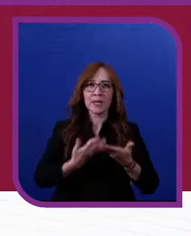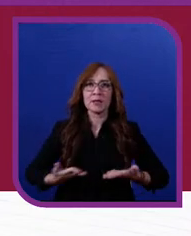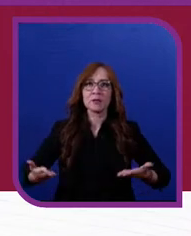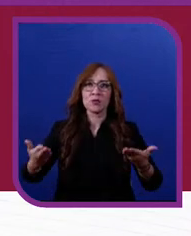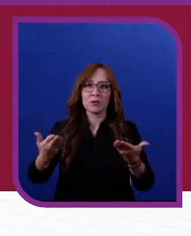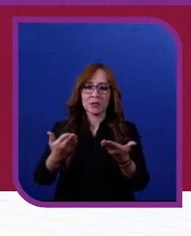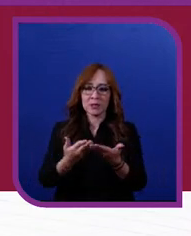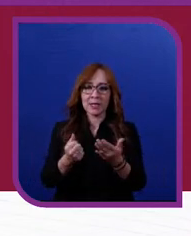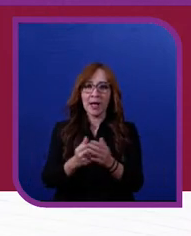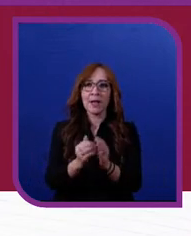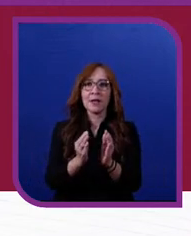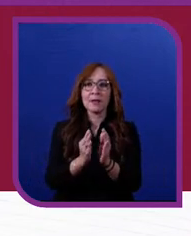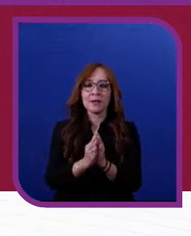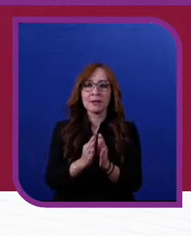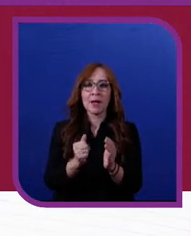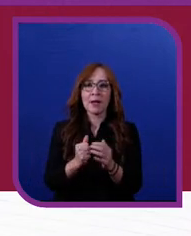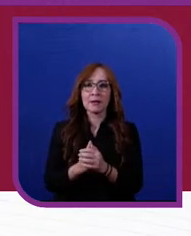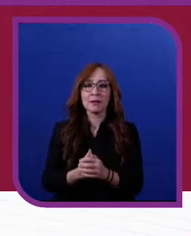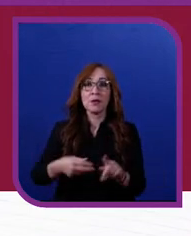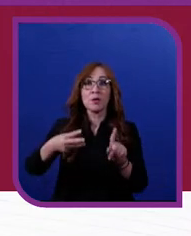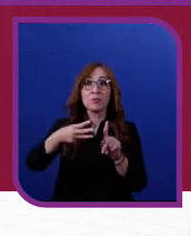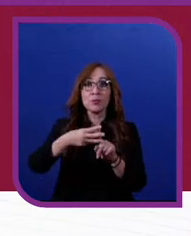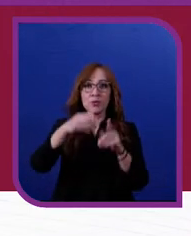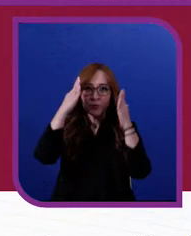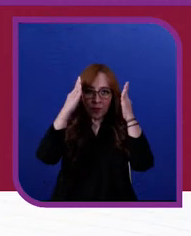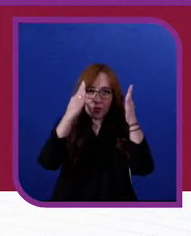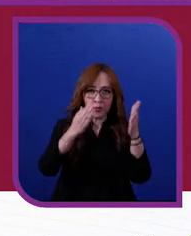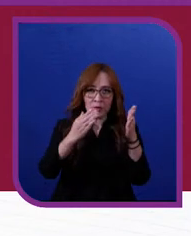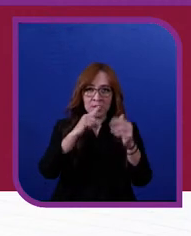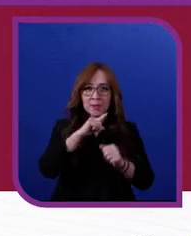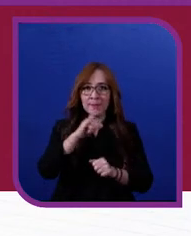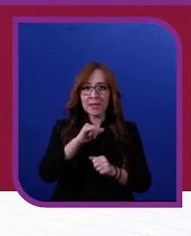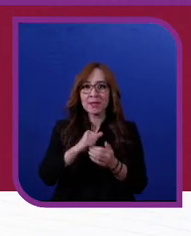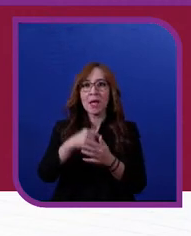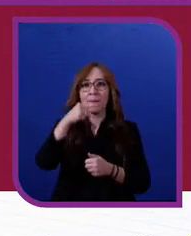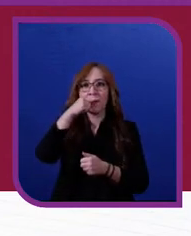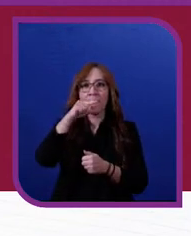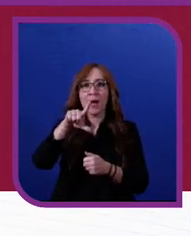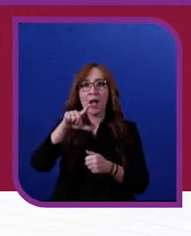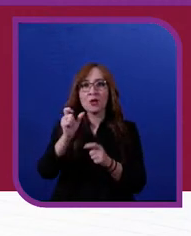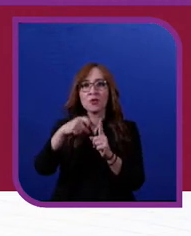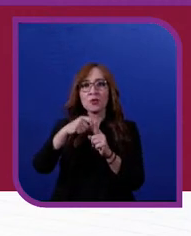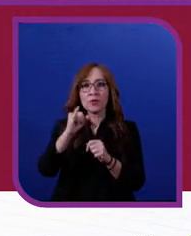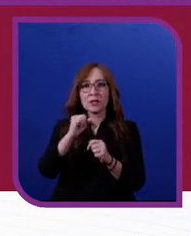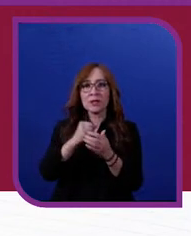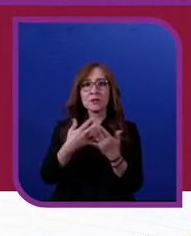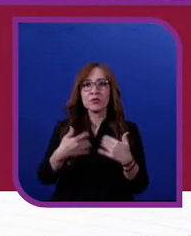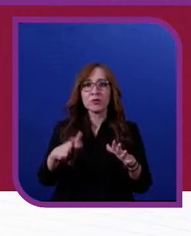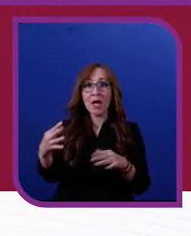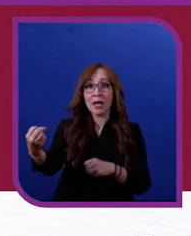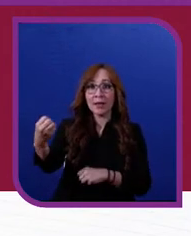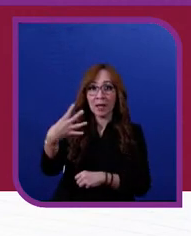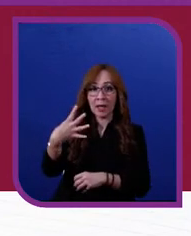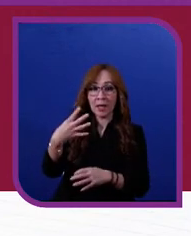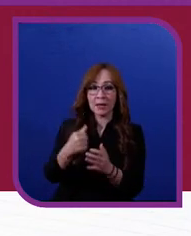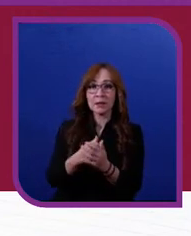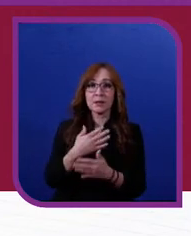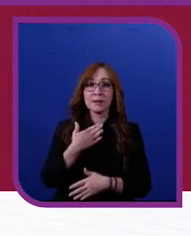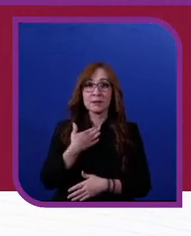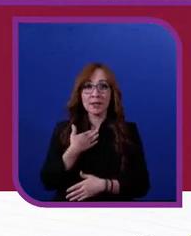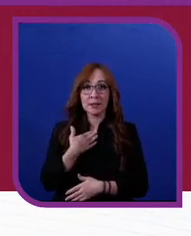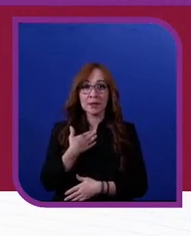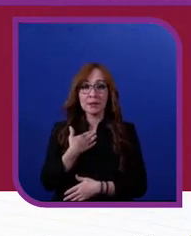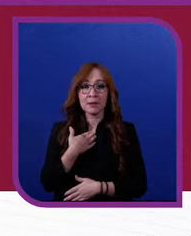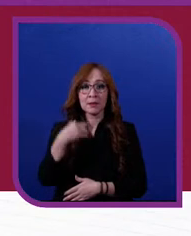Lucky Mentions So I think we have heard to